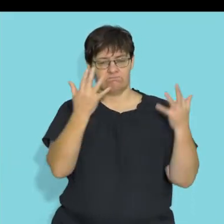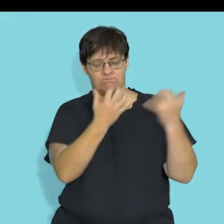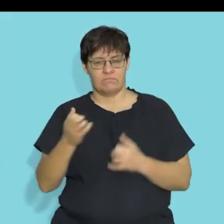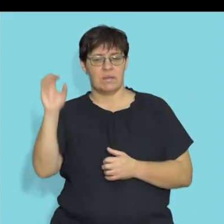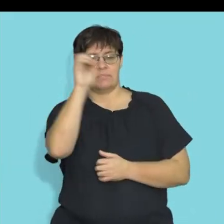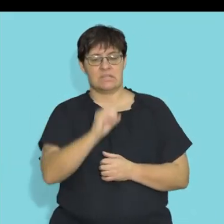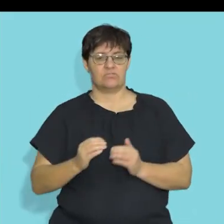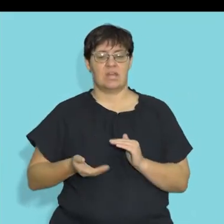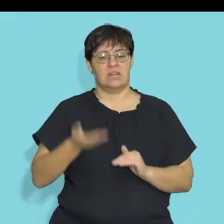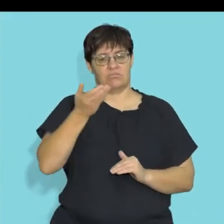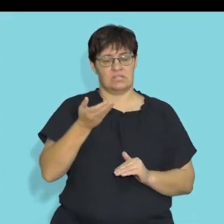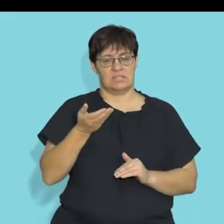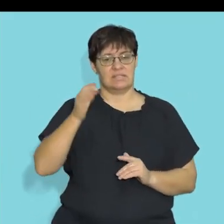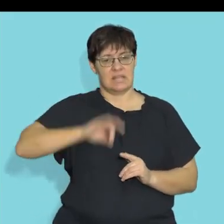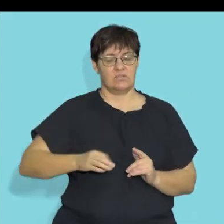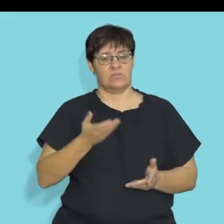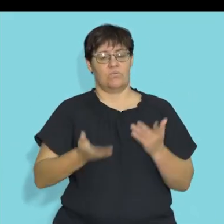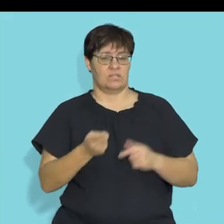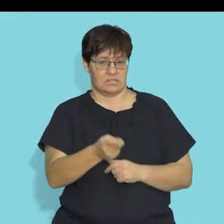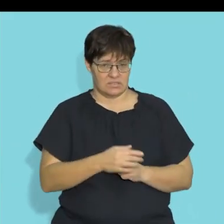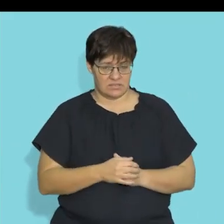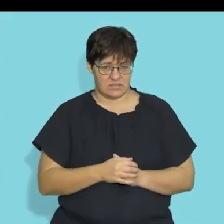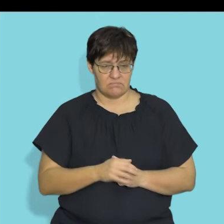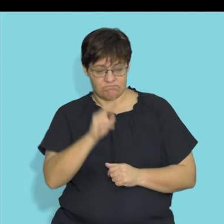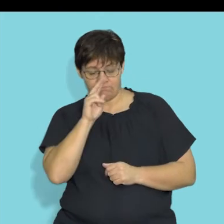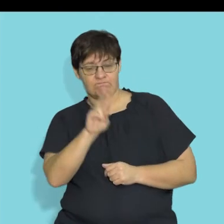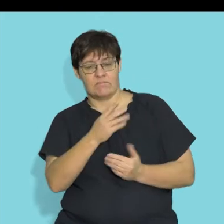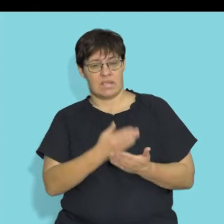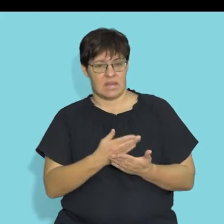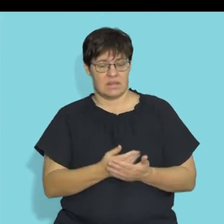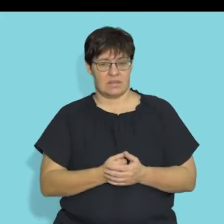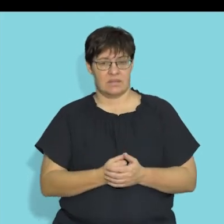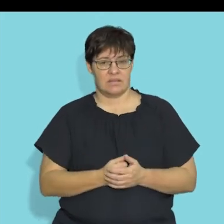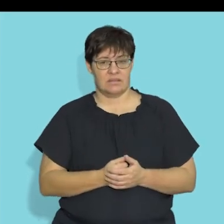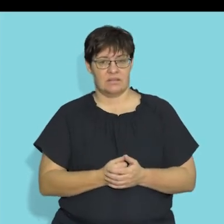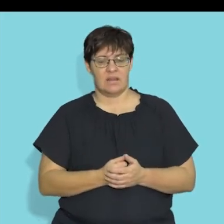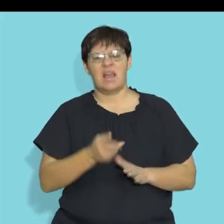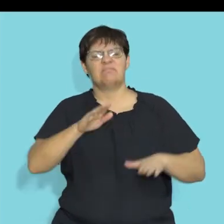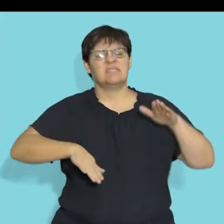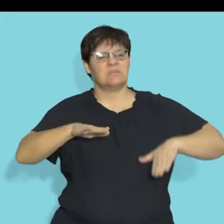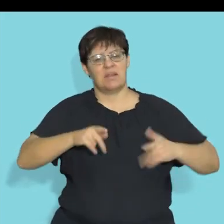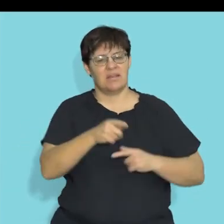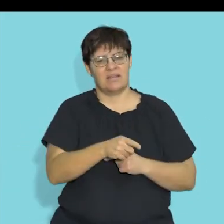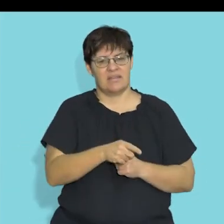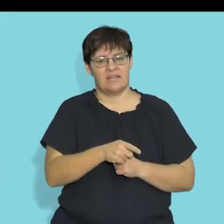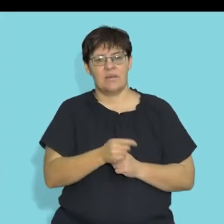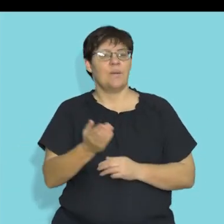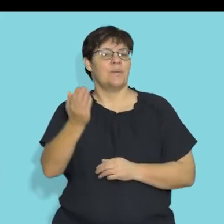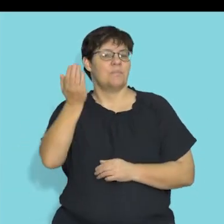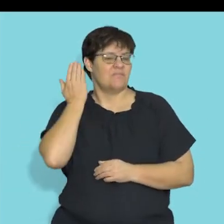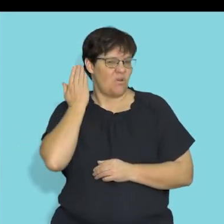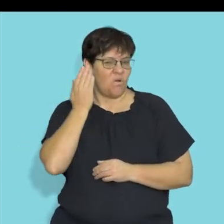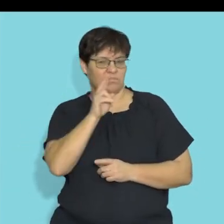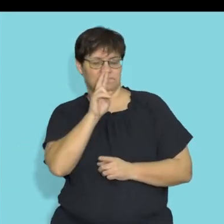says calculate the percentage increase in salaries and wages. Okay, now you can see this is almost similar to the one that